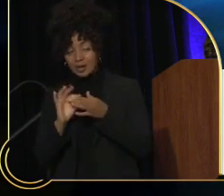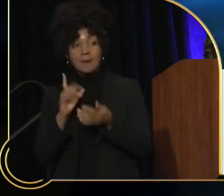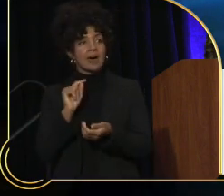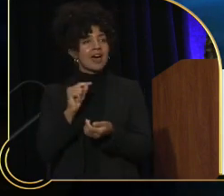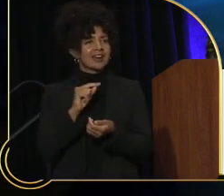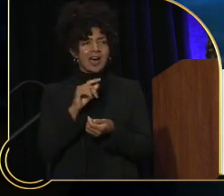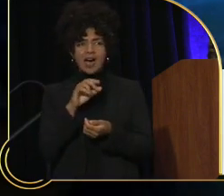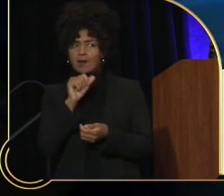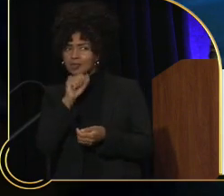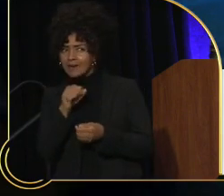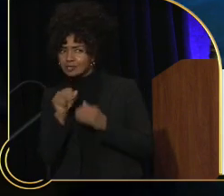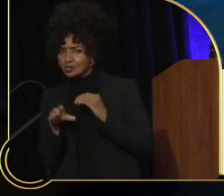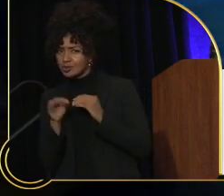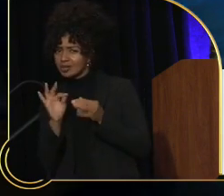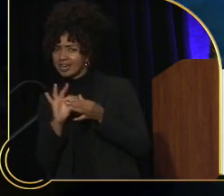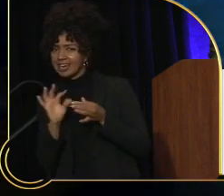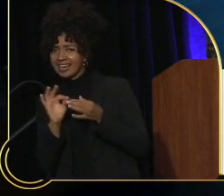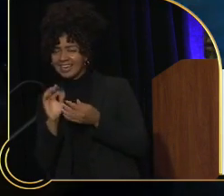edits to his remarks still.